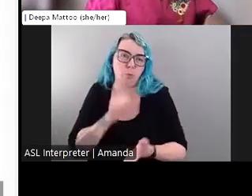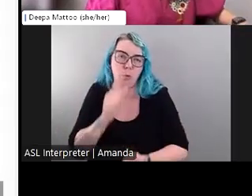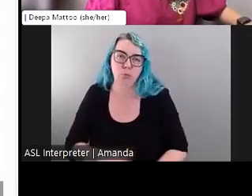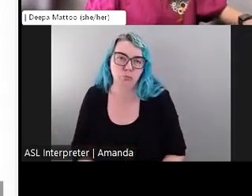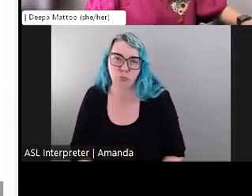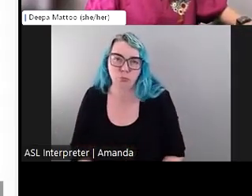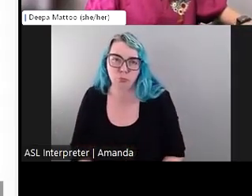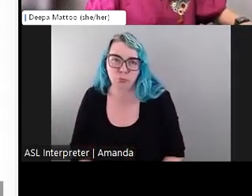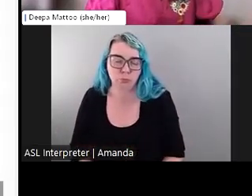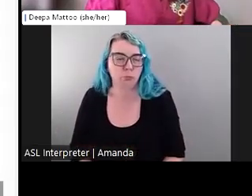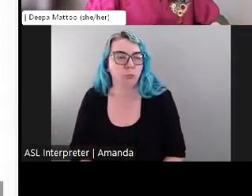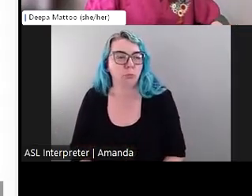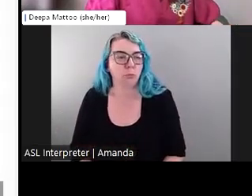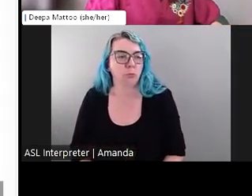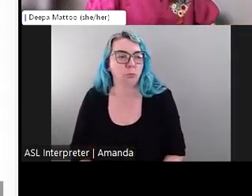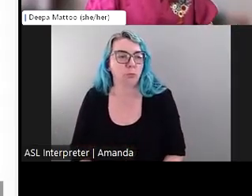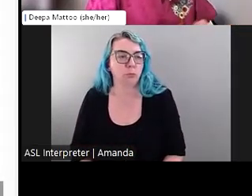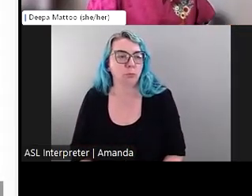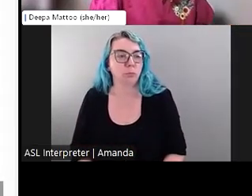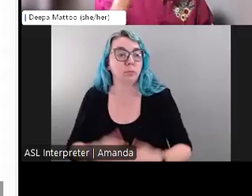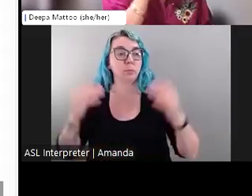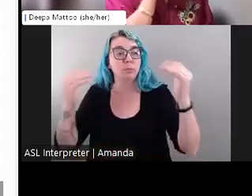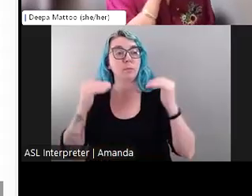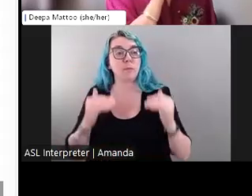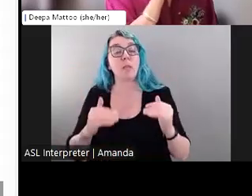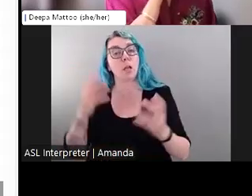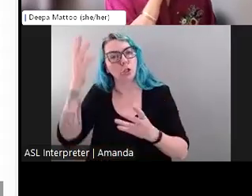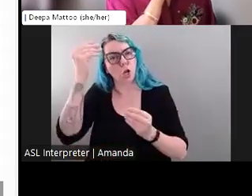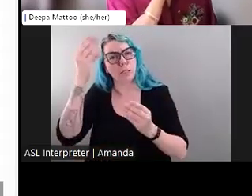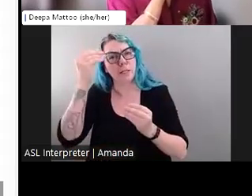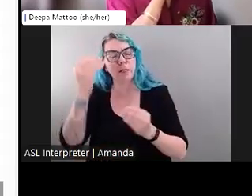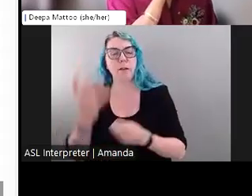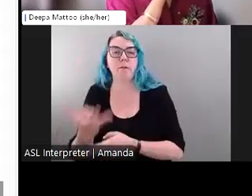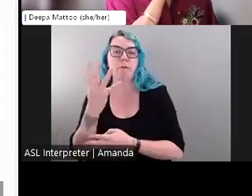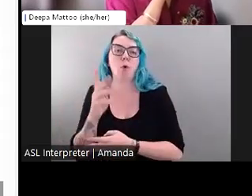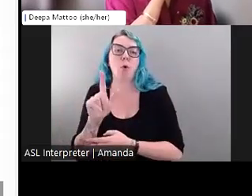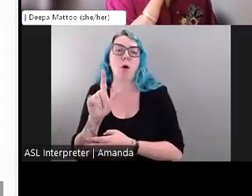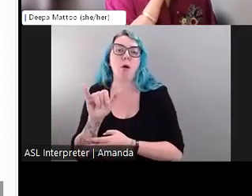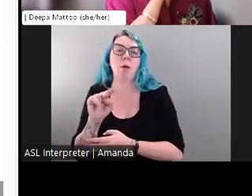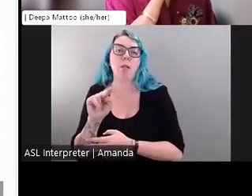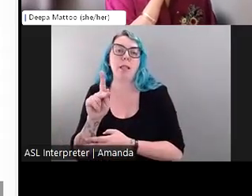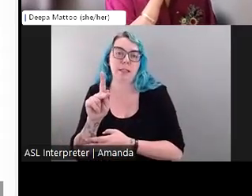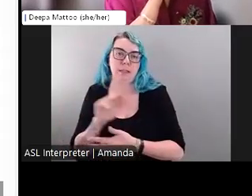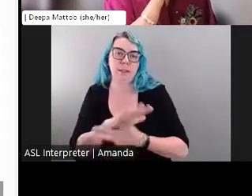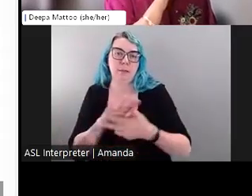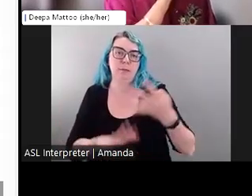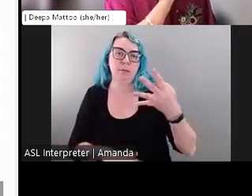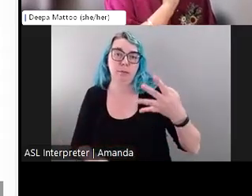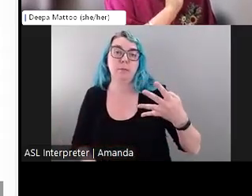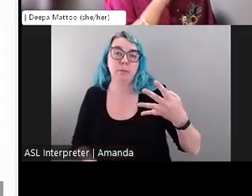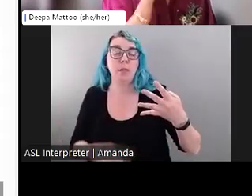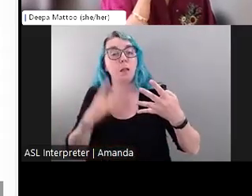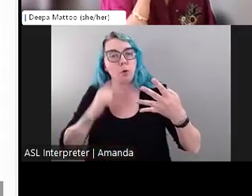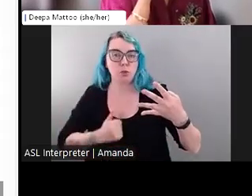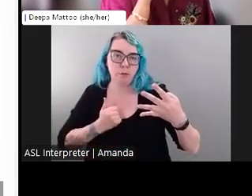contents heading, you'll see 4 content links. These safety strategies are more general and important for all survivors to consider, and so they're